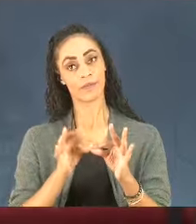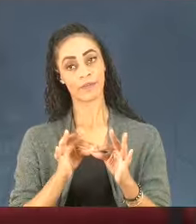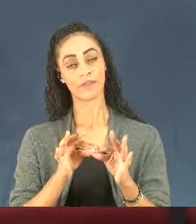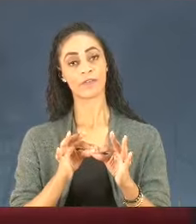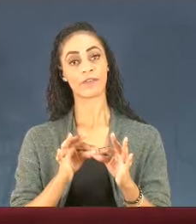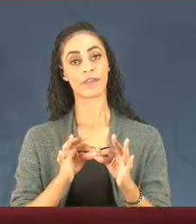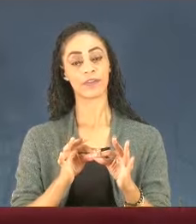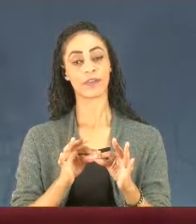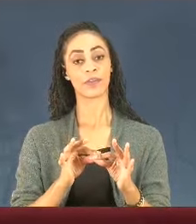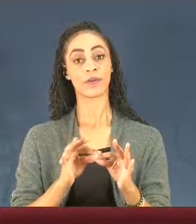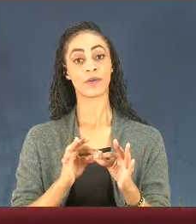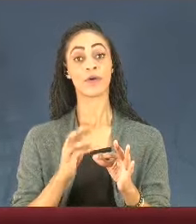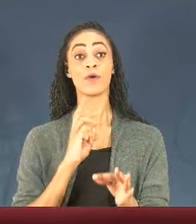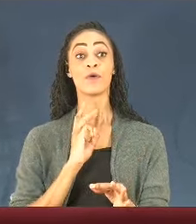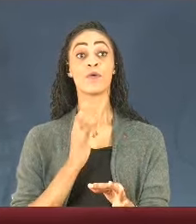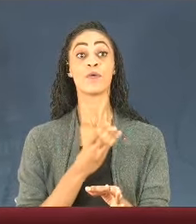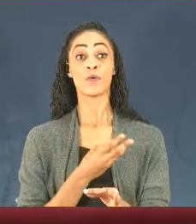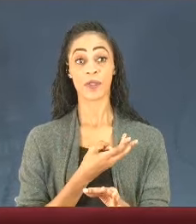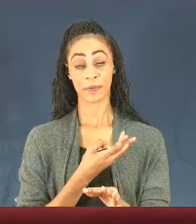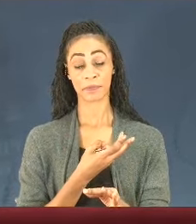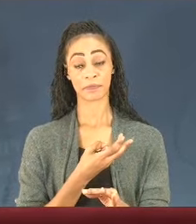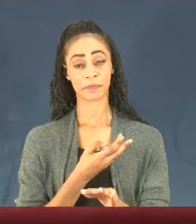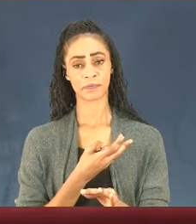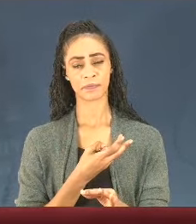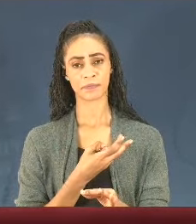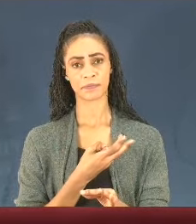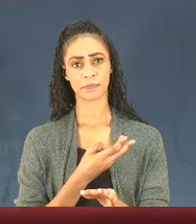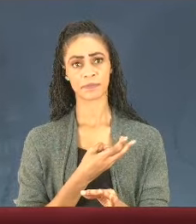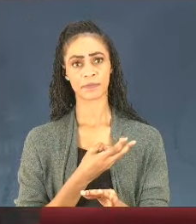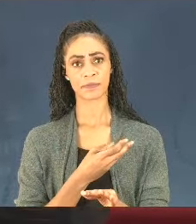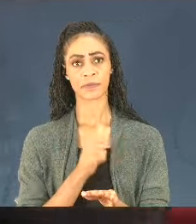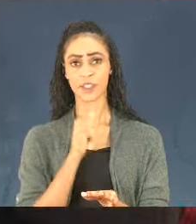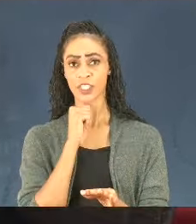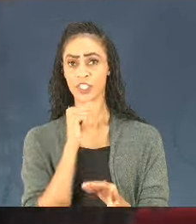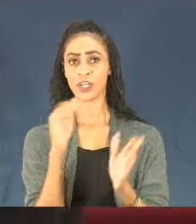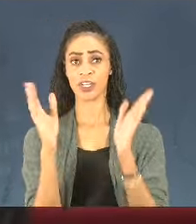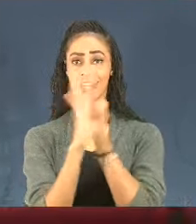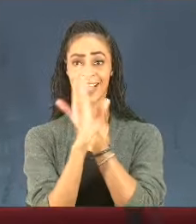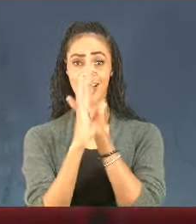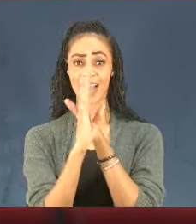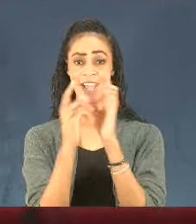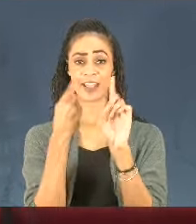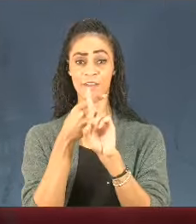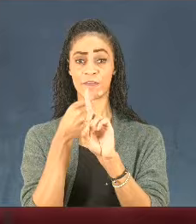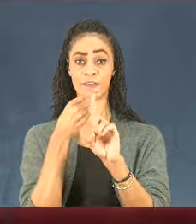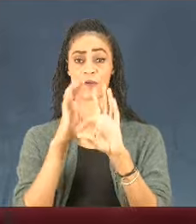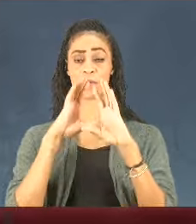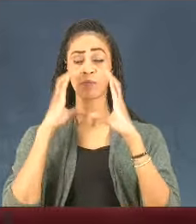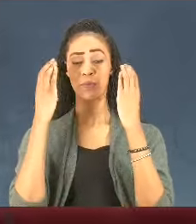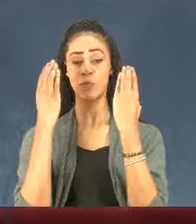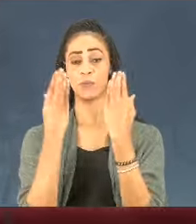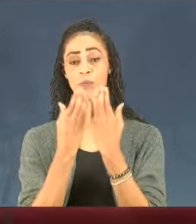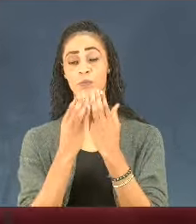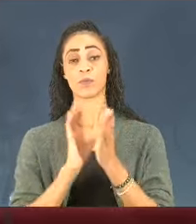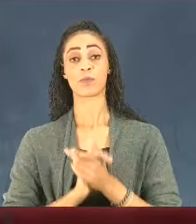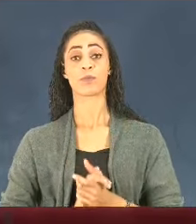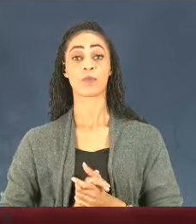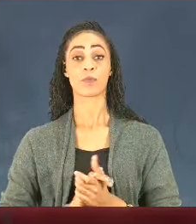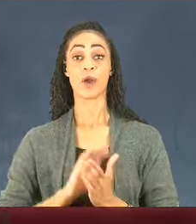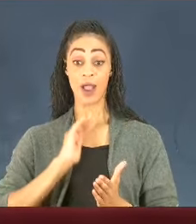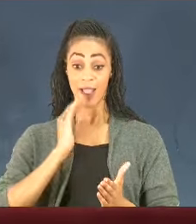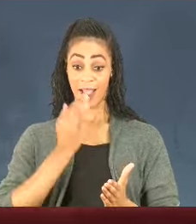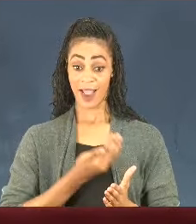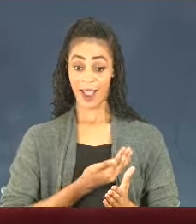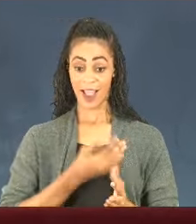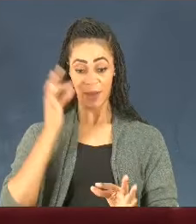We don't run from this world, you know? We don't hide from this world. Our faith